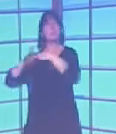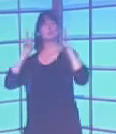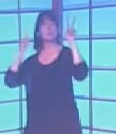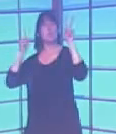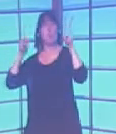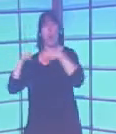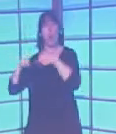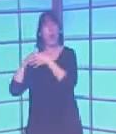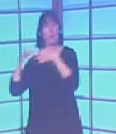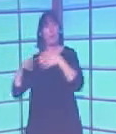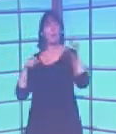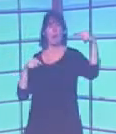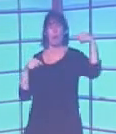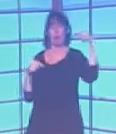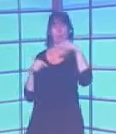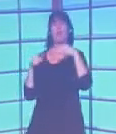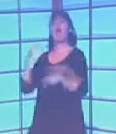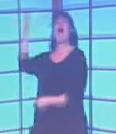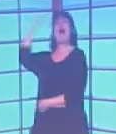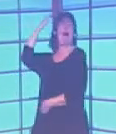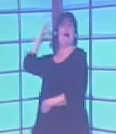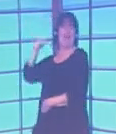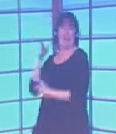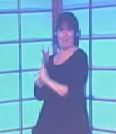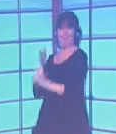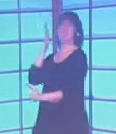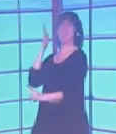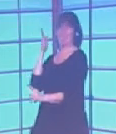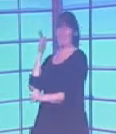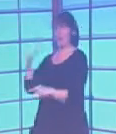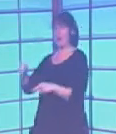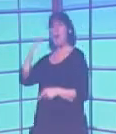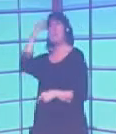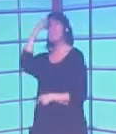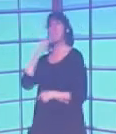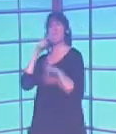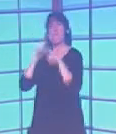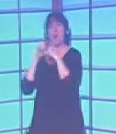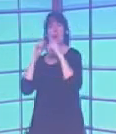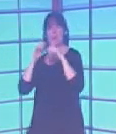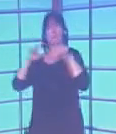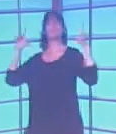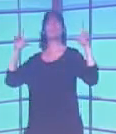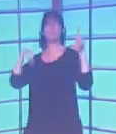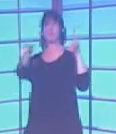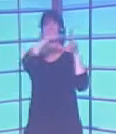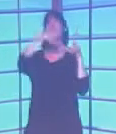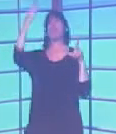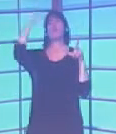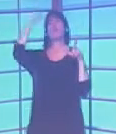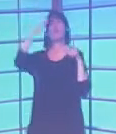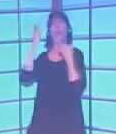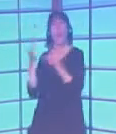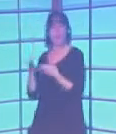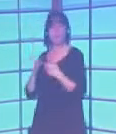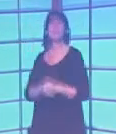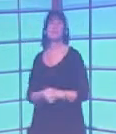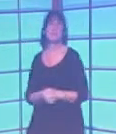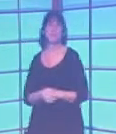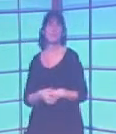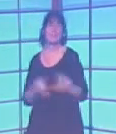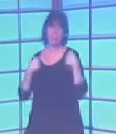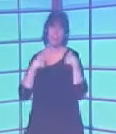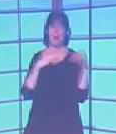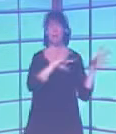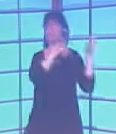Association and helped us reach new target audiences across England and Wales and across different sports. So that concludes my presentation